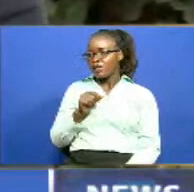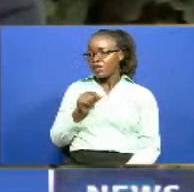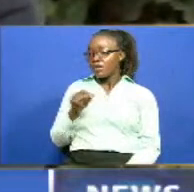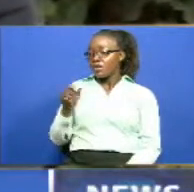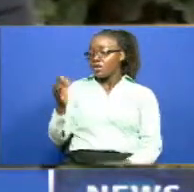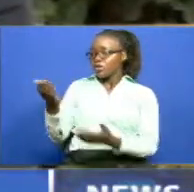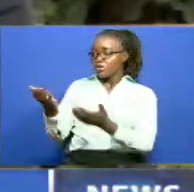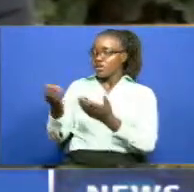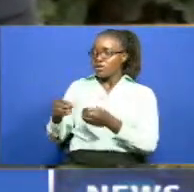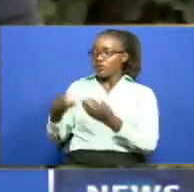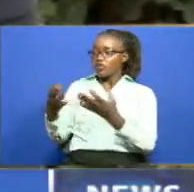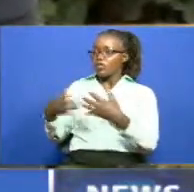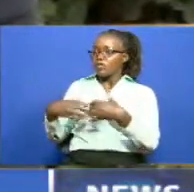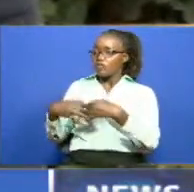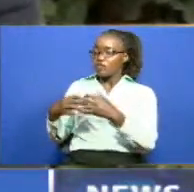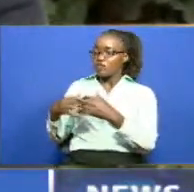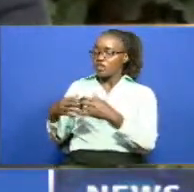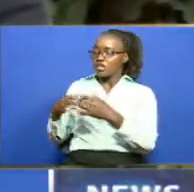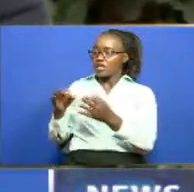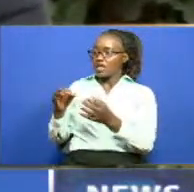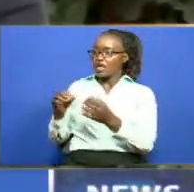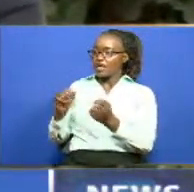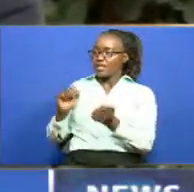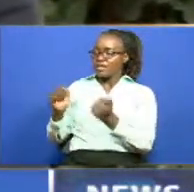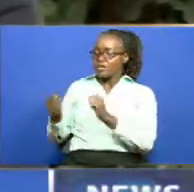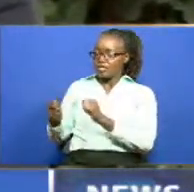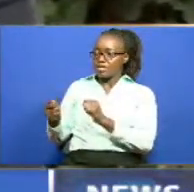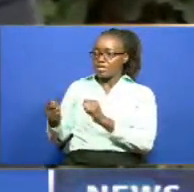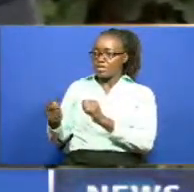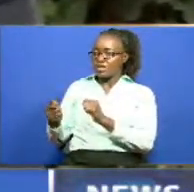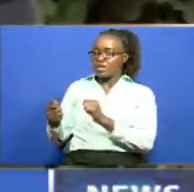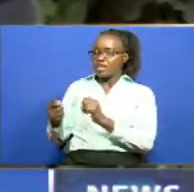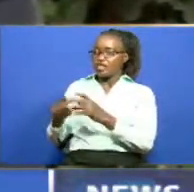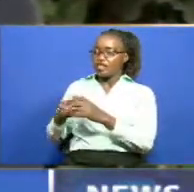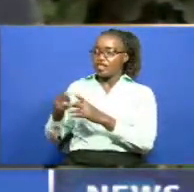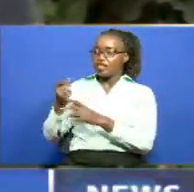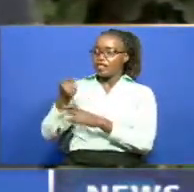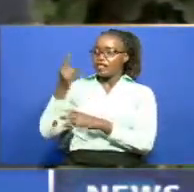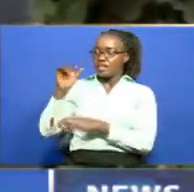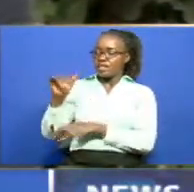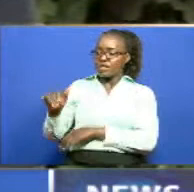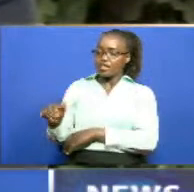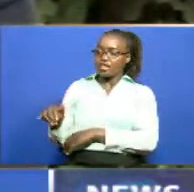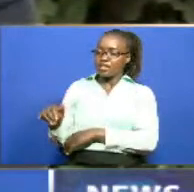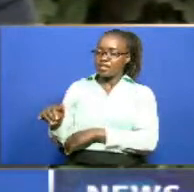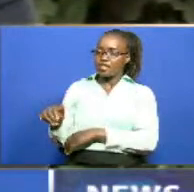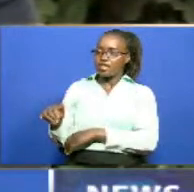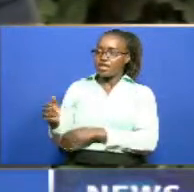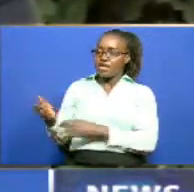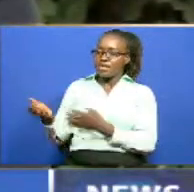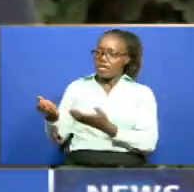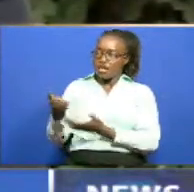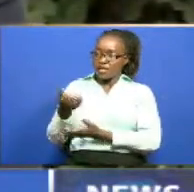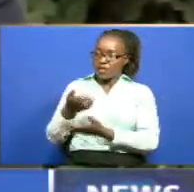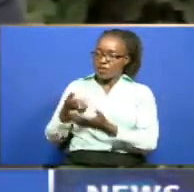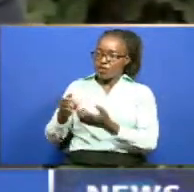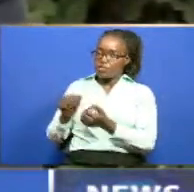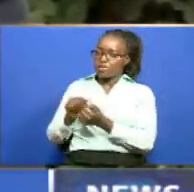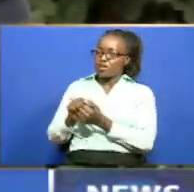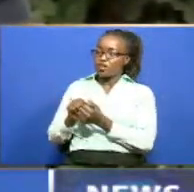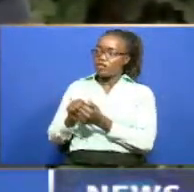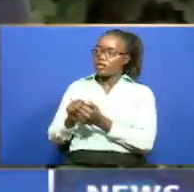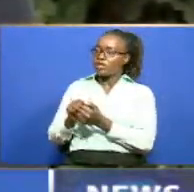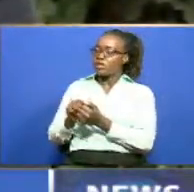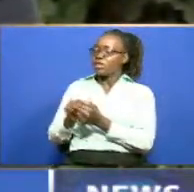give manufacturers that flexibility and start understanding that the economy is shifting, the global economy